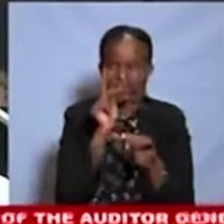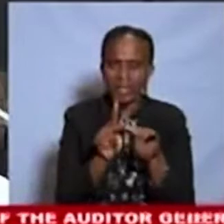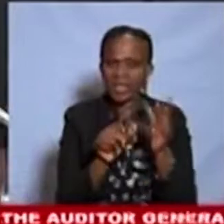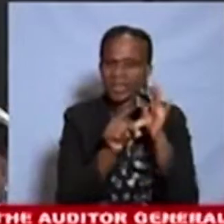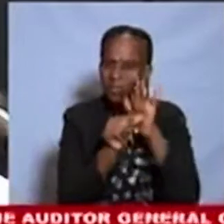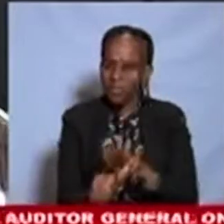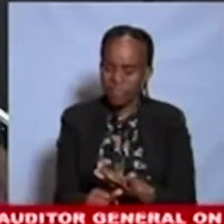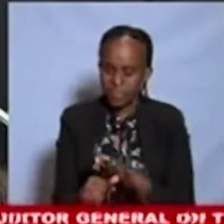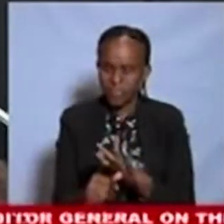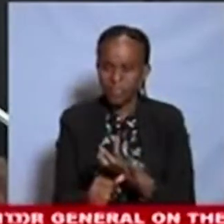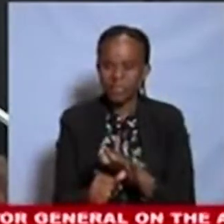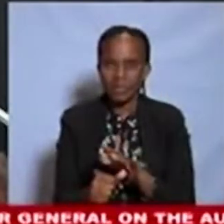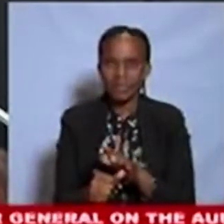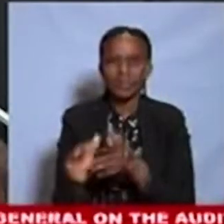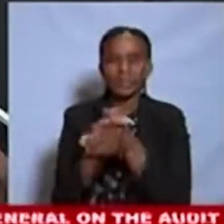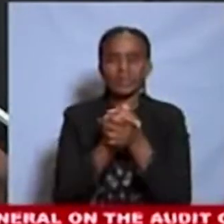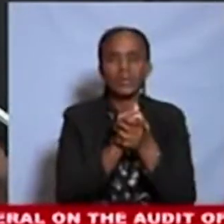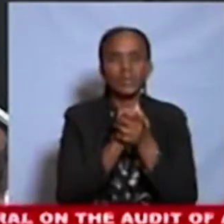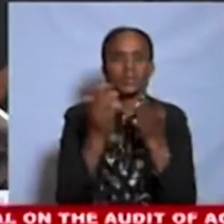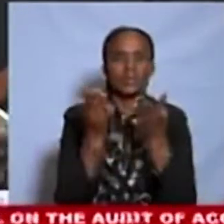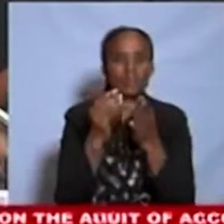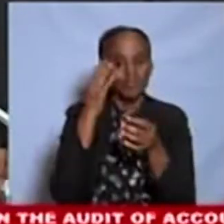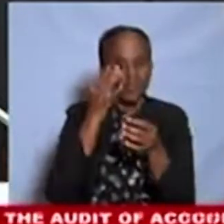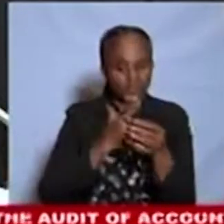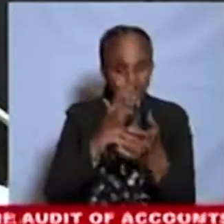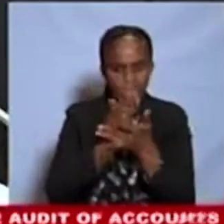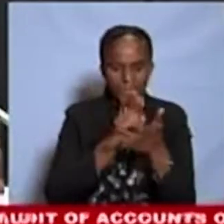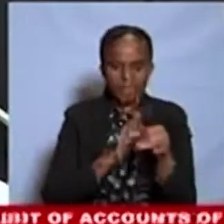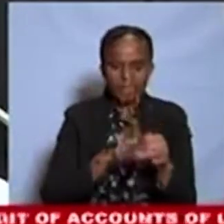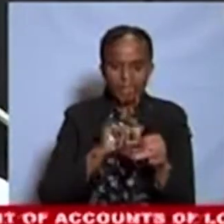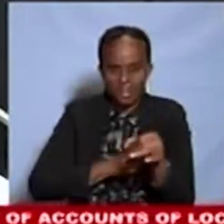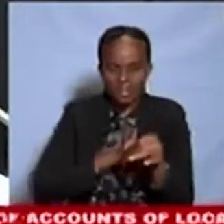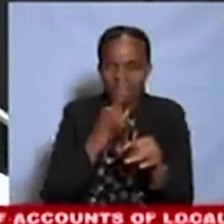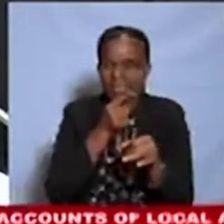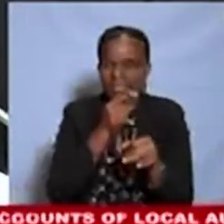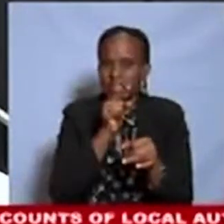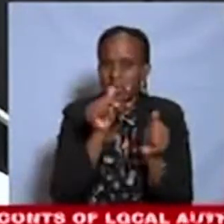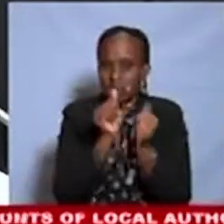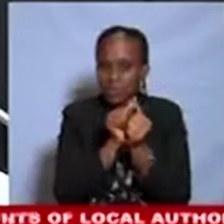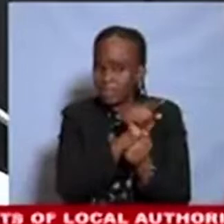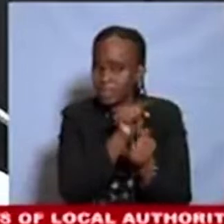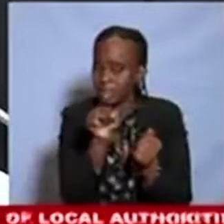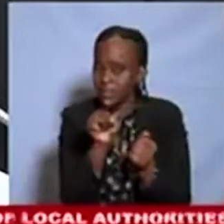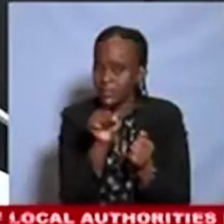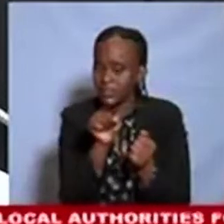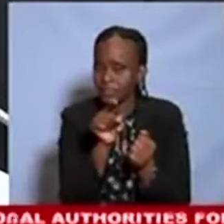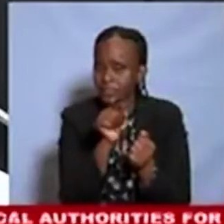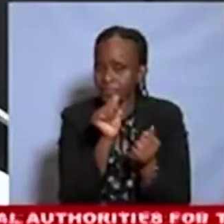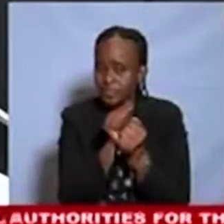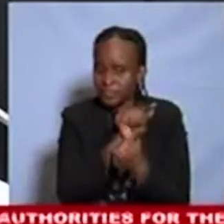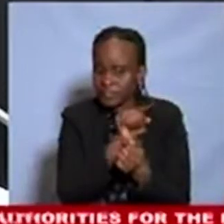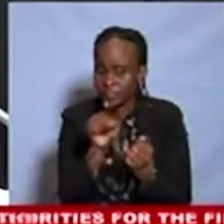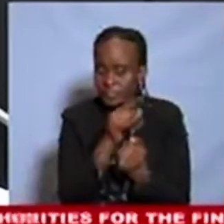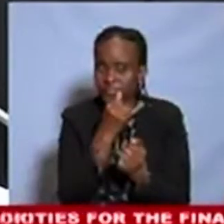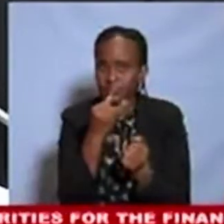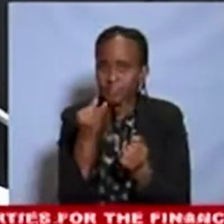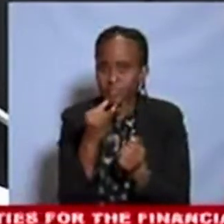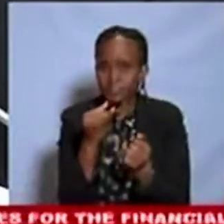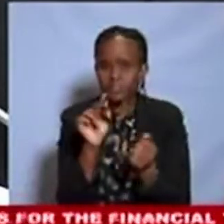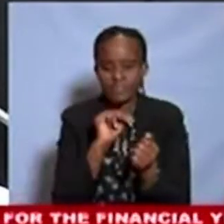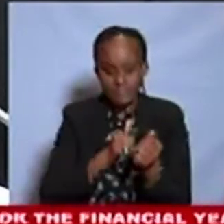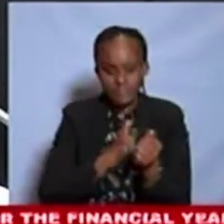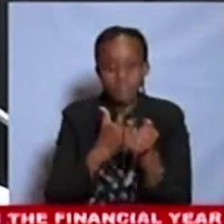suppress industrial disharmony. So that's why sometimes maybe we are forced to say, because if this issue